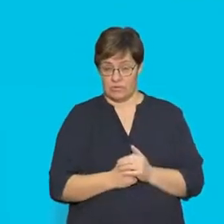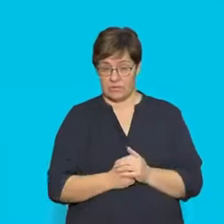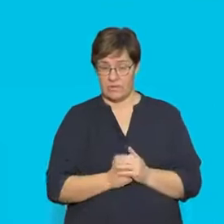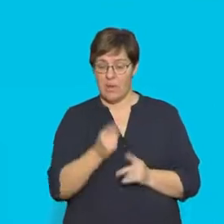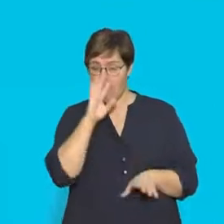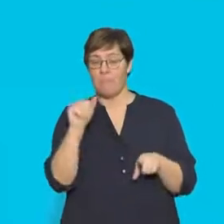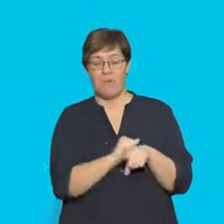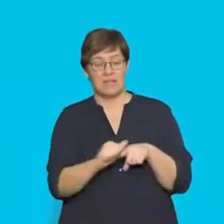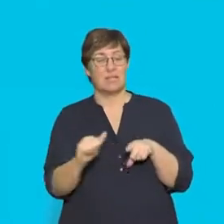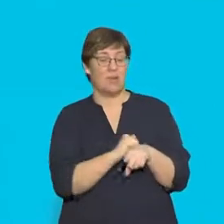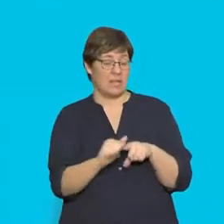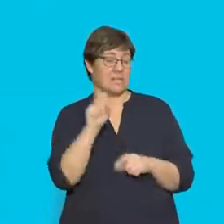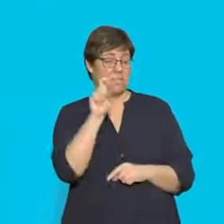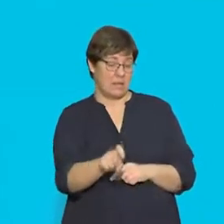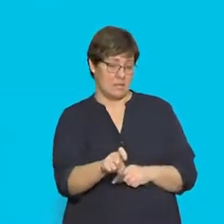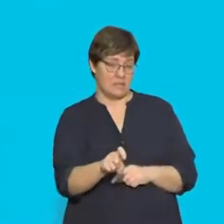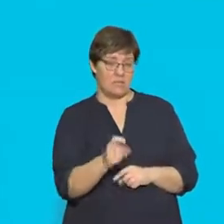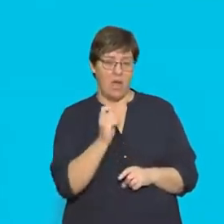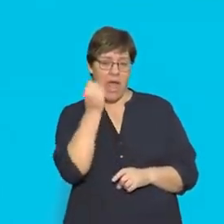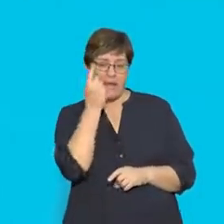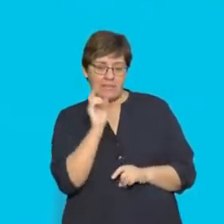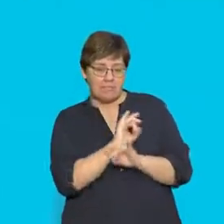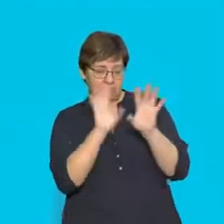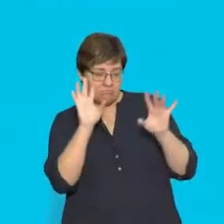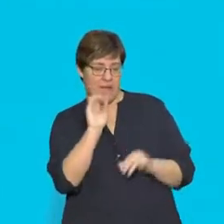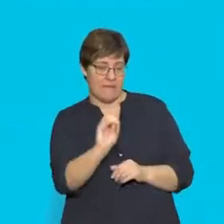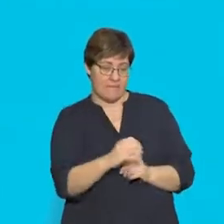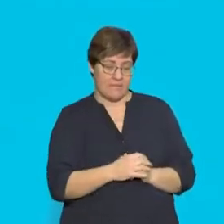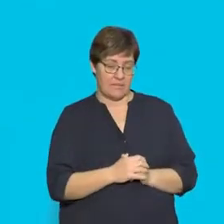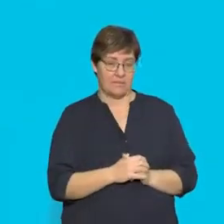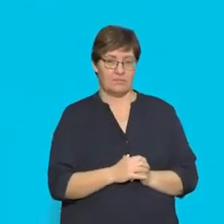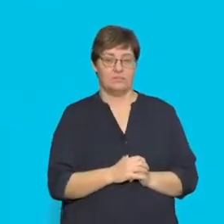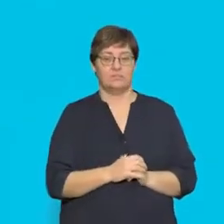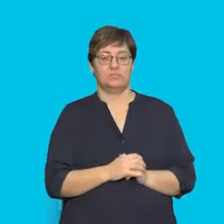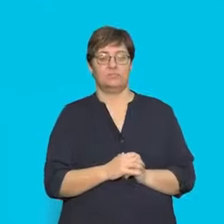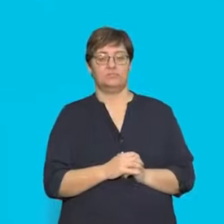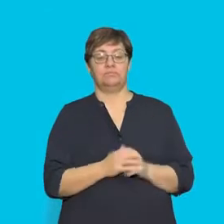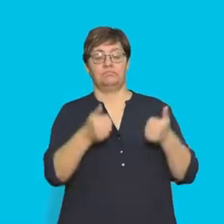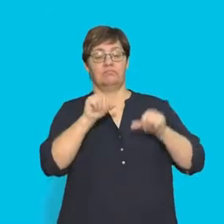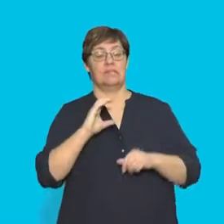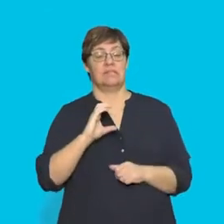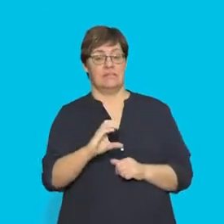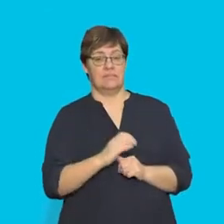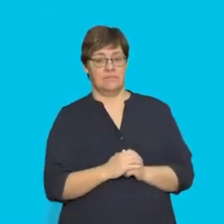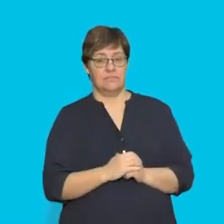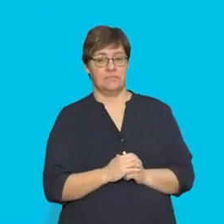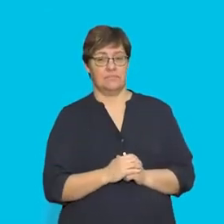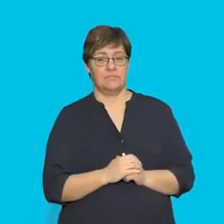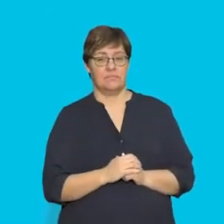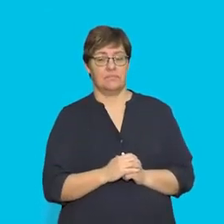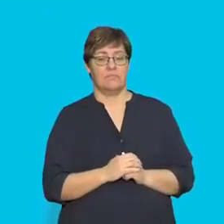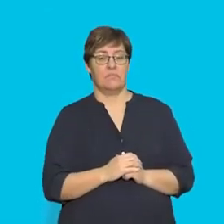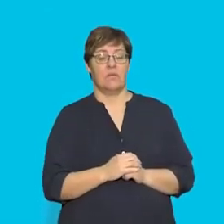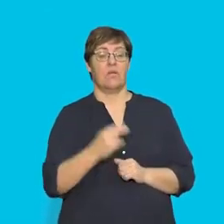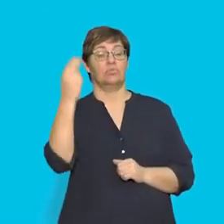need to practice it to make sure that you've got that right. So let's go to the next question. The next question